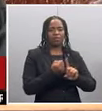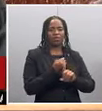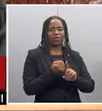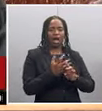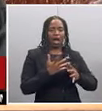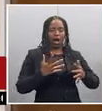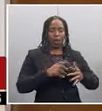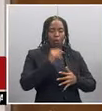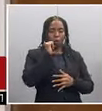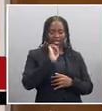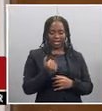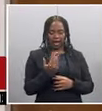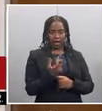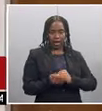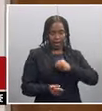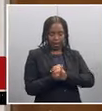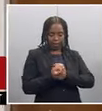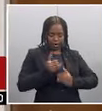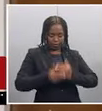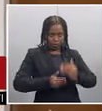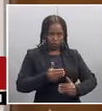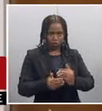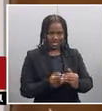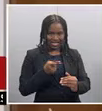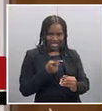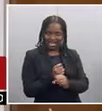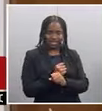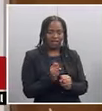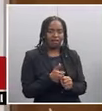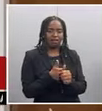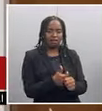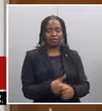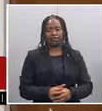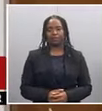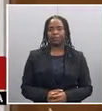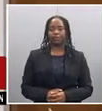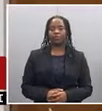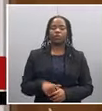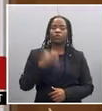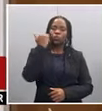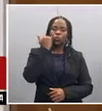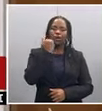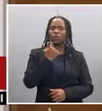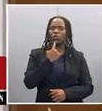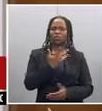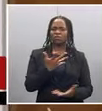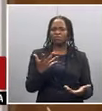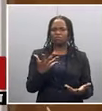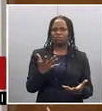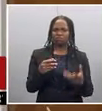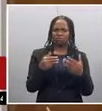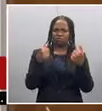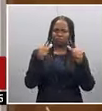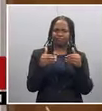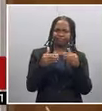management processes. Loebscher said the evidence before him didn't provide reasonable grounds to continue holding those assets.